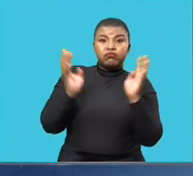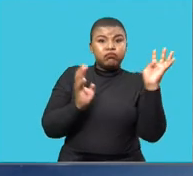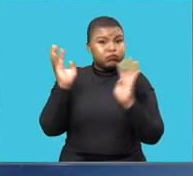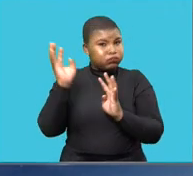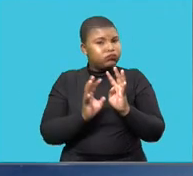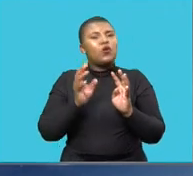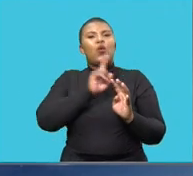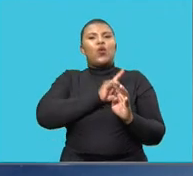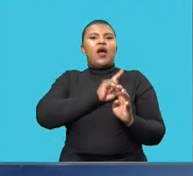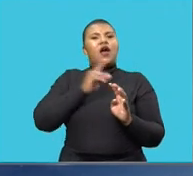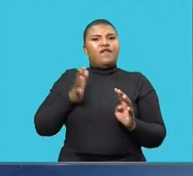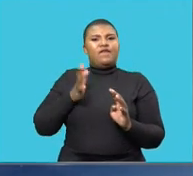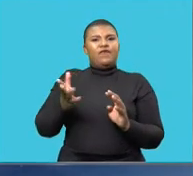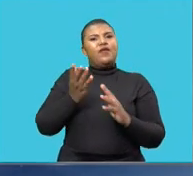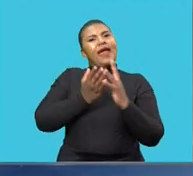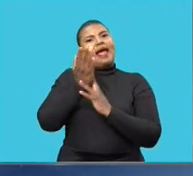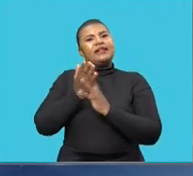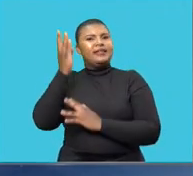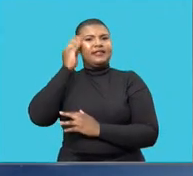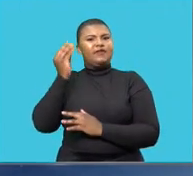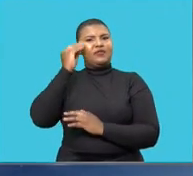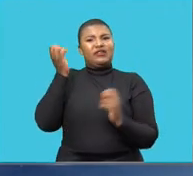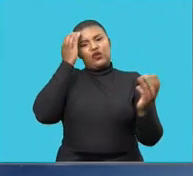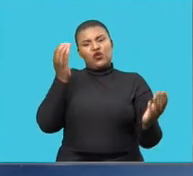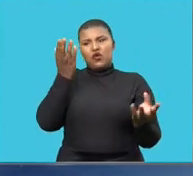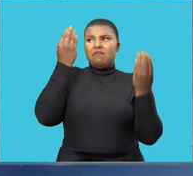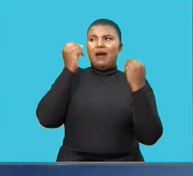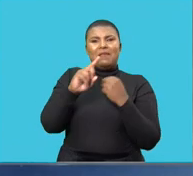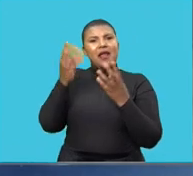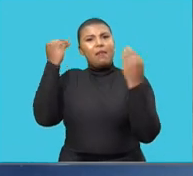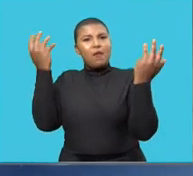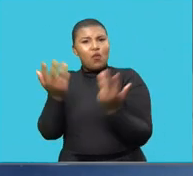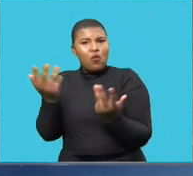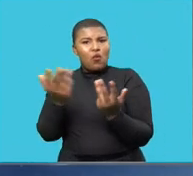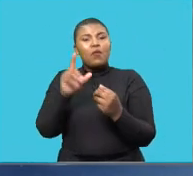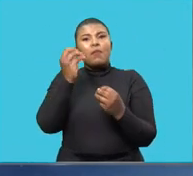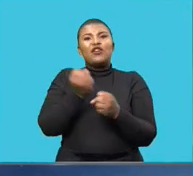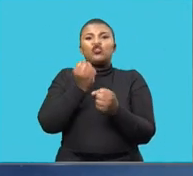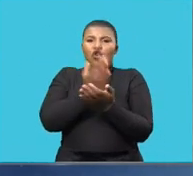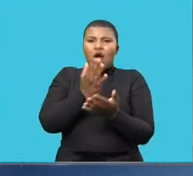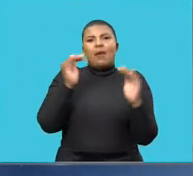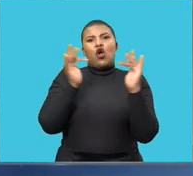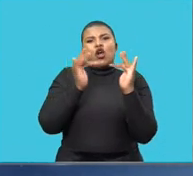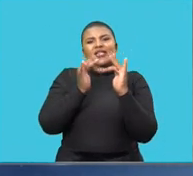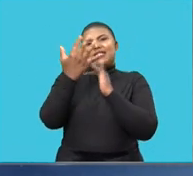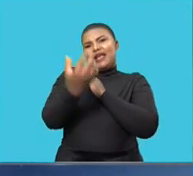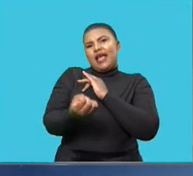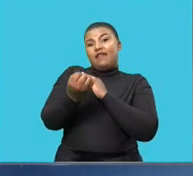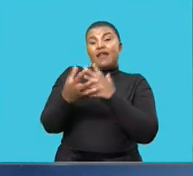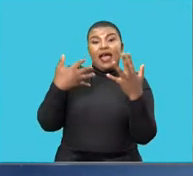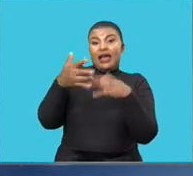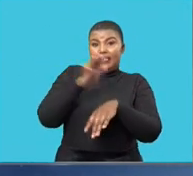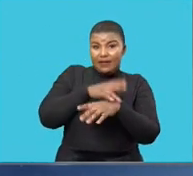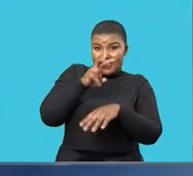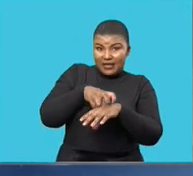information and ask where they don't know where to get what and have the contacts of those people. So whenever they need them,